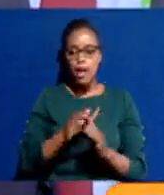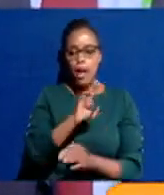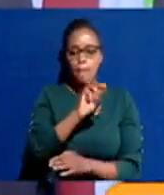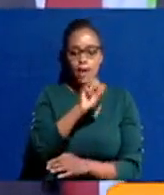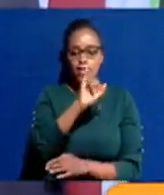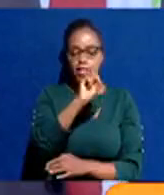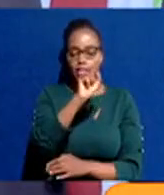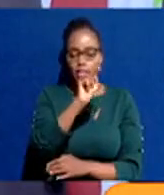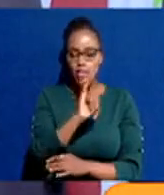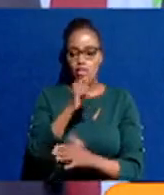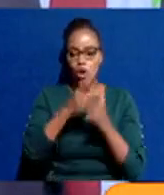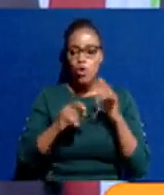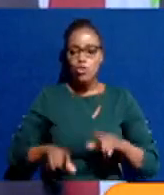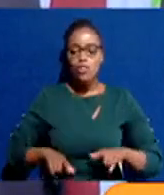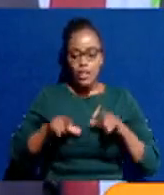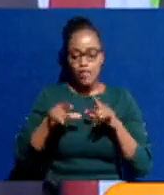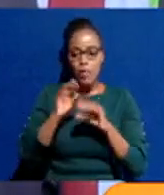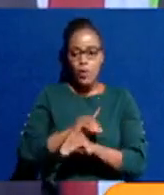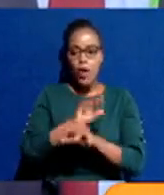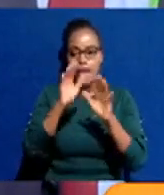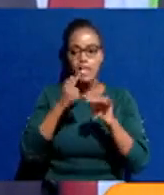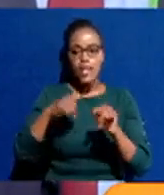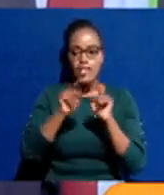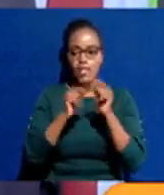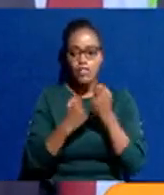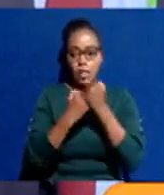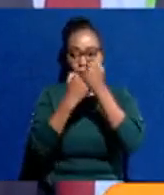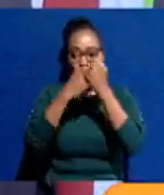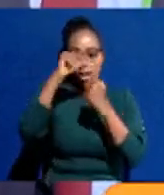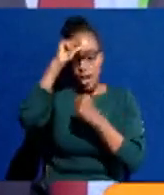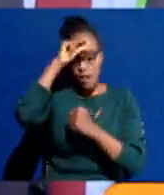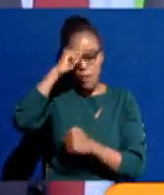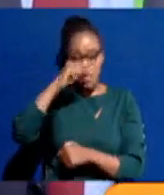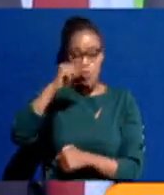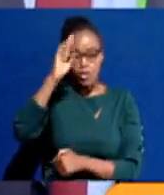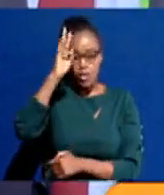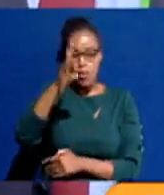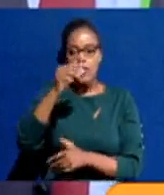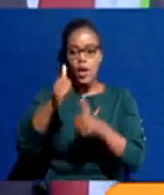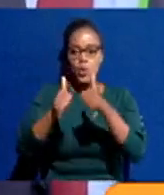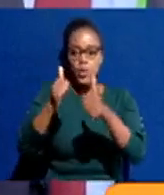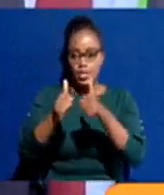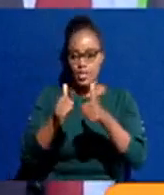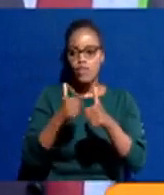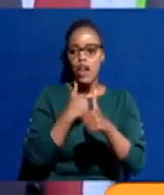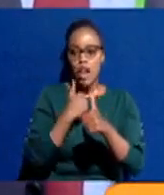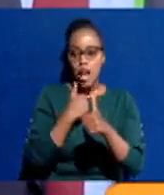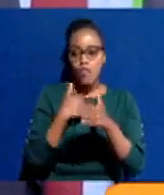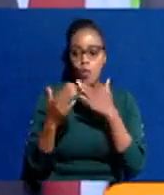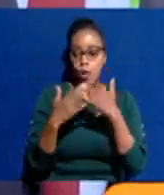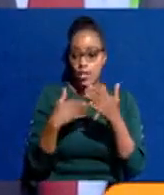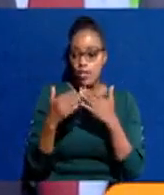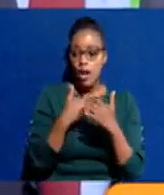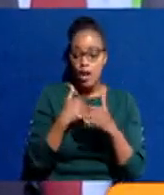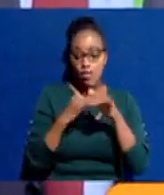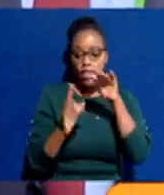I think on the cost of living, we were clear. We shall support the government's policies that are what we sold to the people